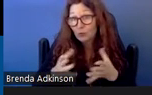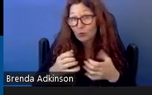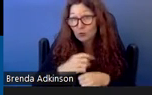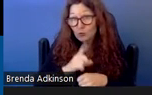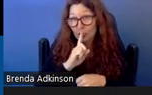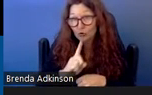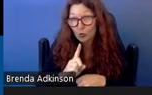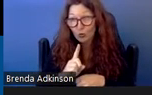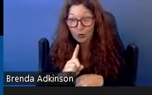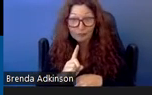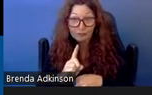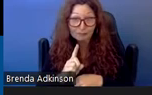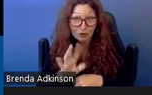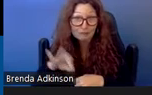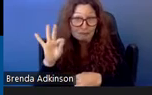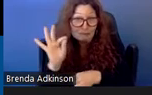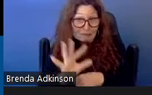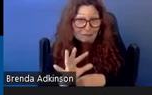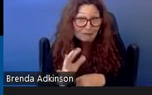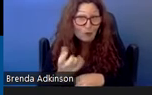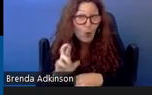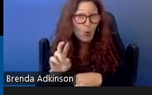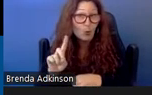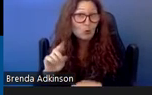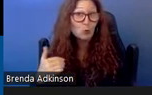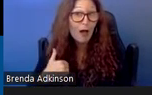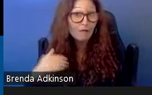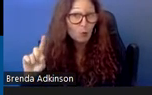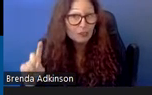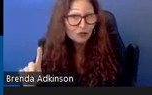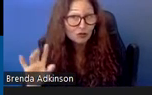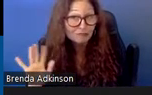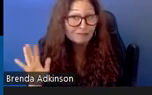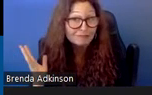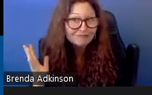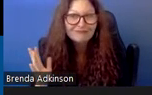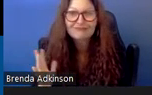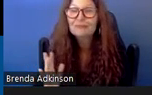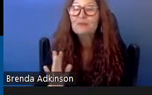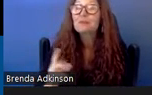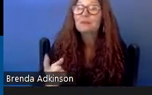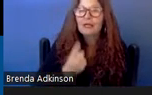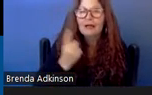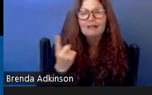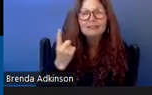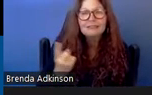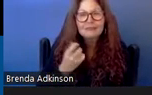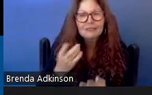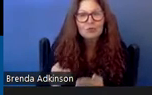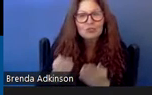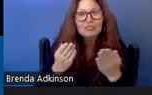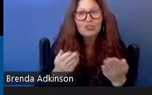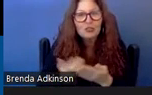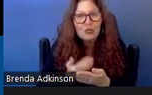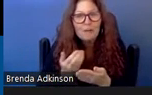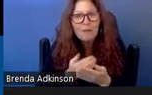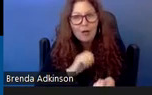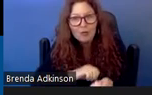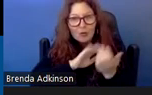that. And then someone suggested a modern approach